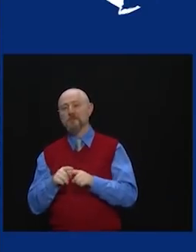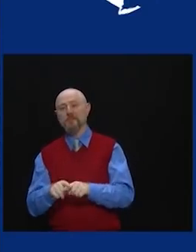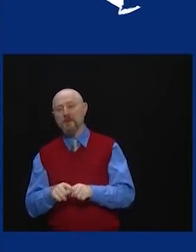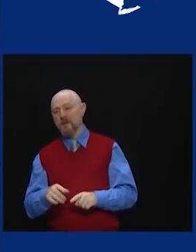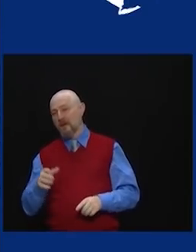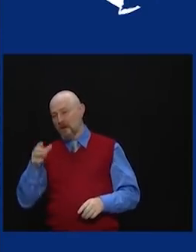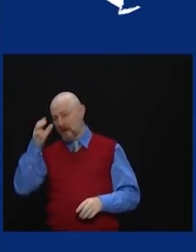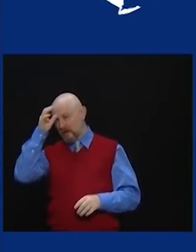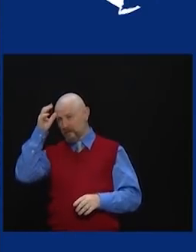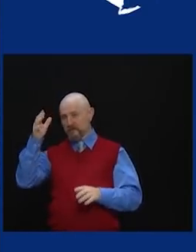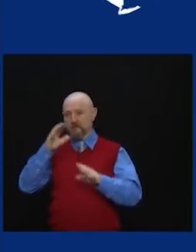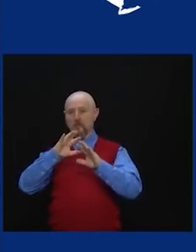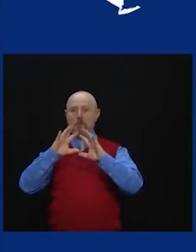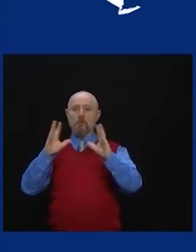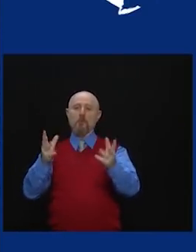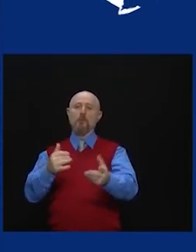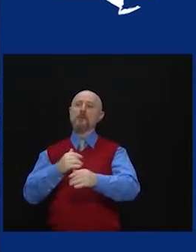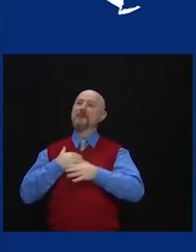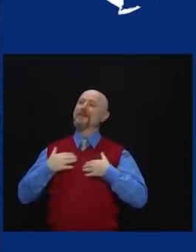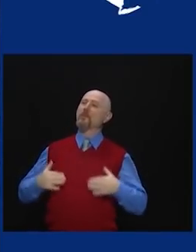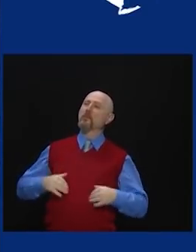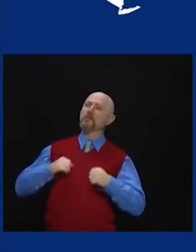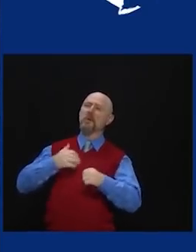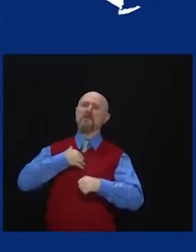herd immunity as a form of protection.